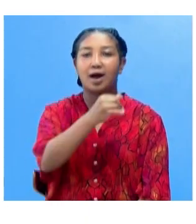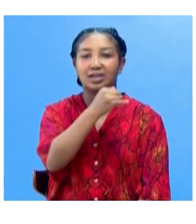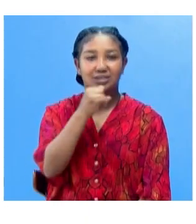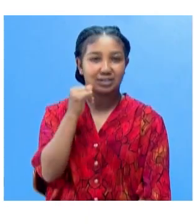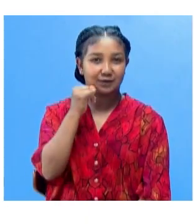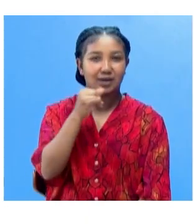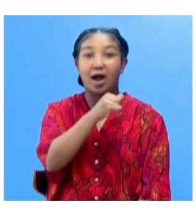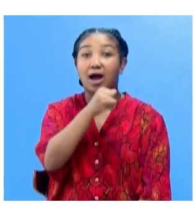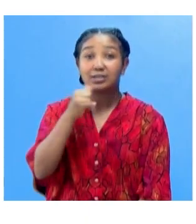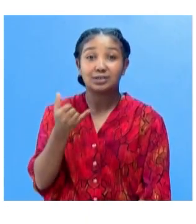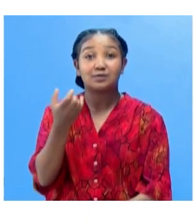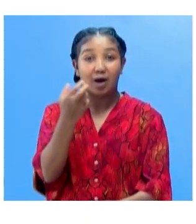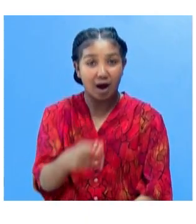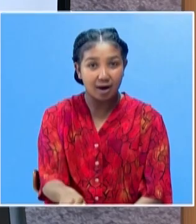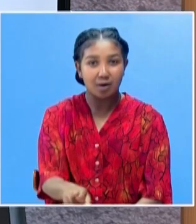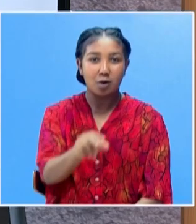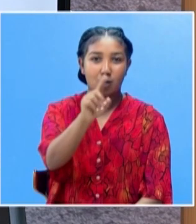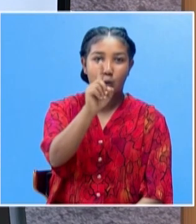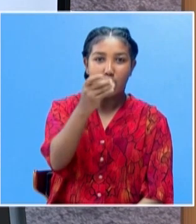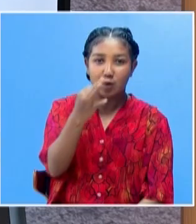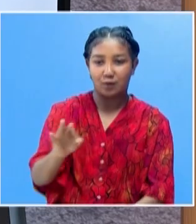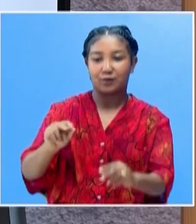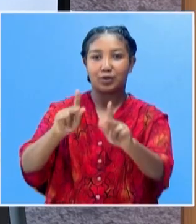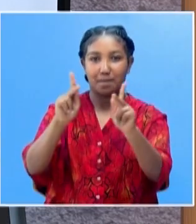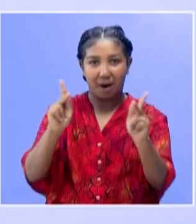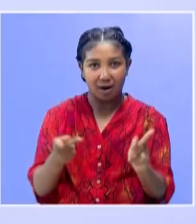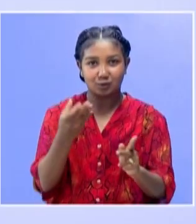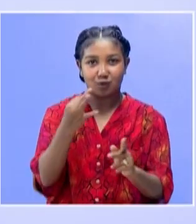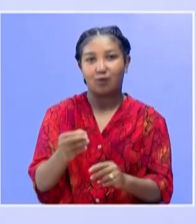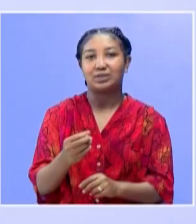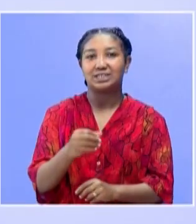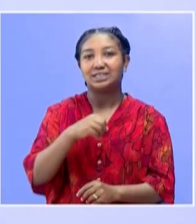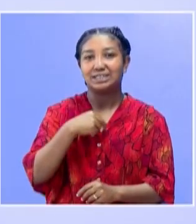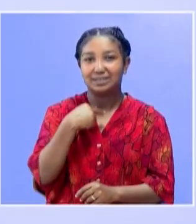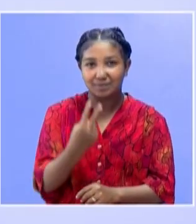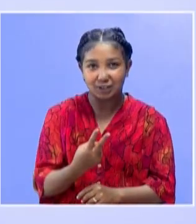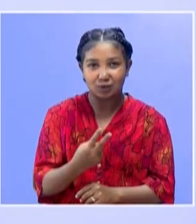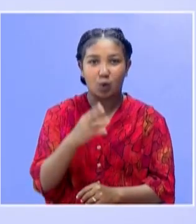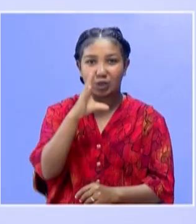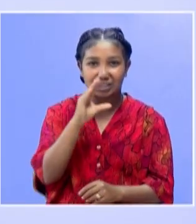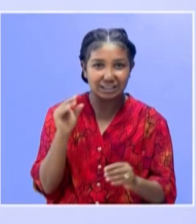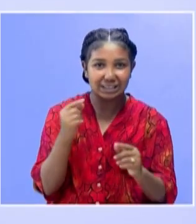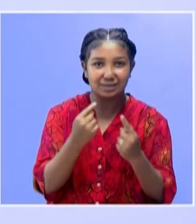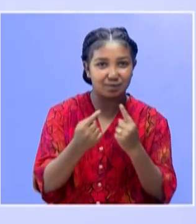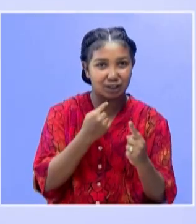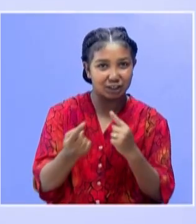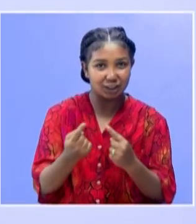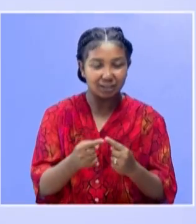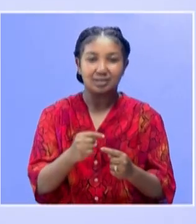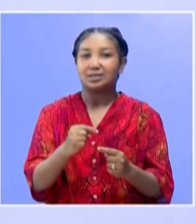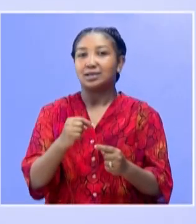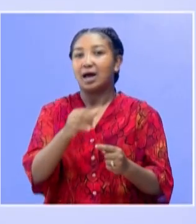Adjectives. Adjectives are one of the parts of speech, yes? And we said about